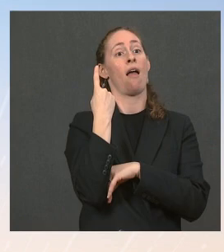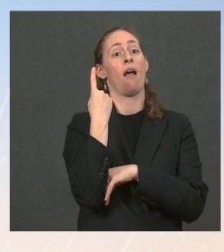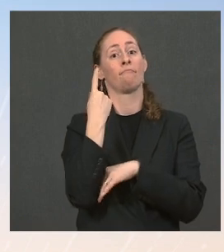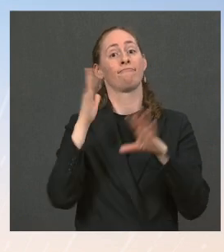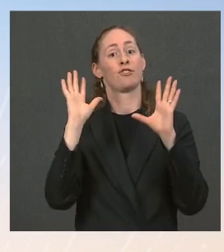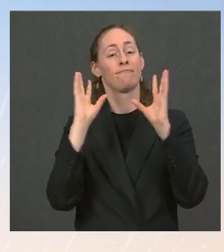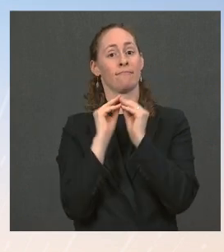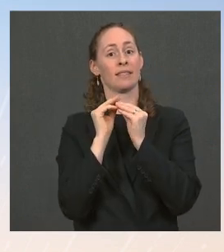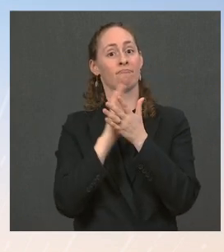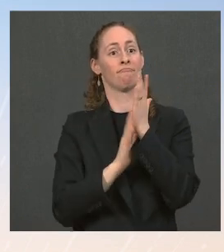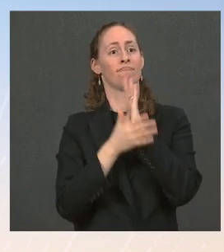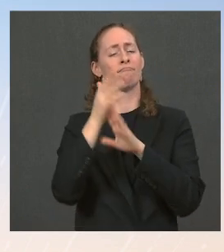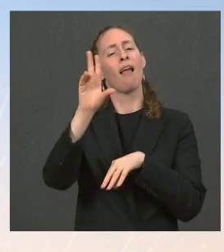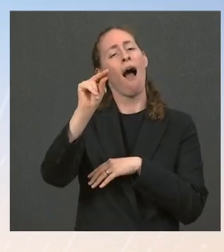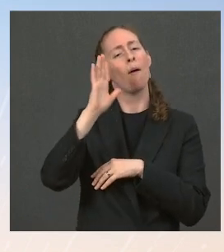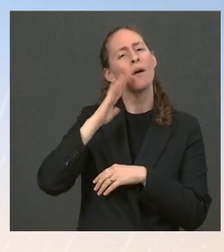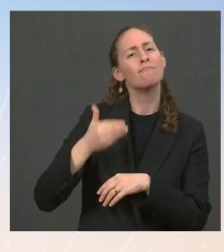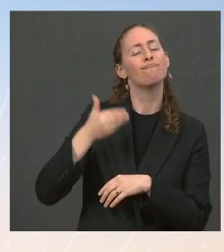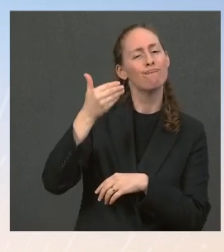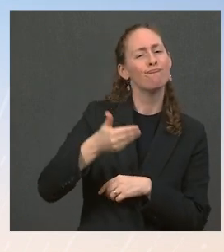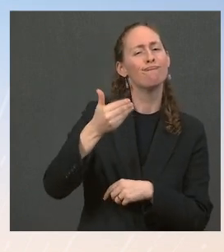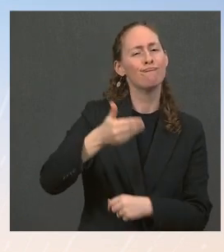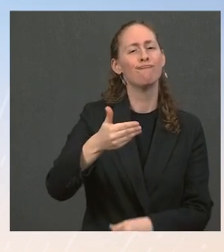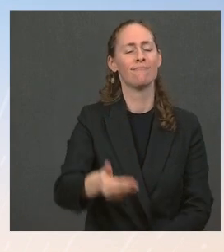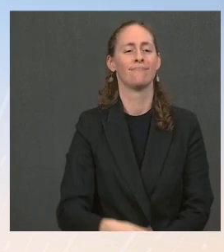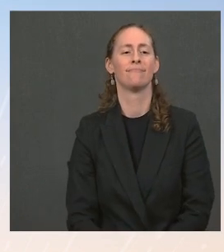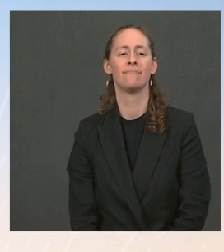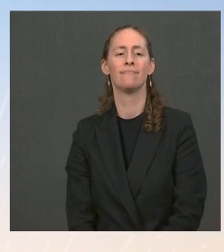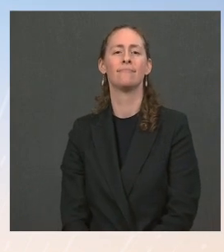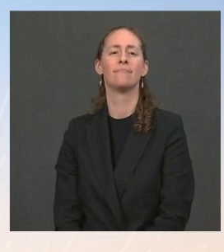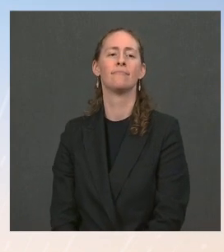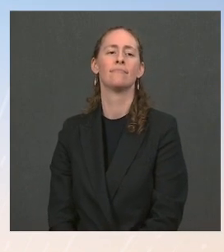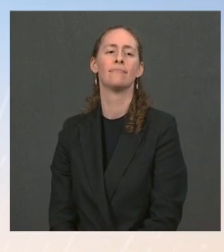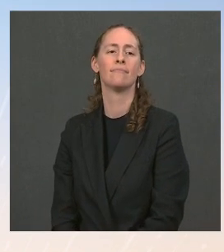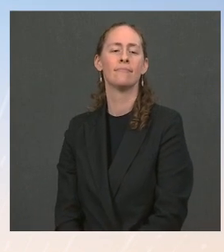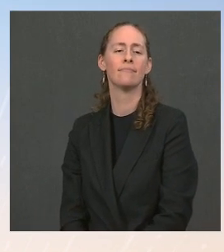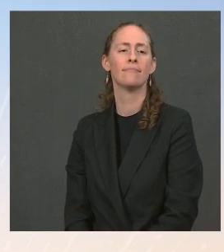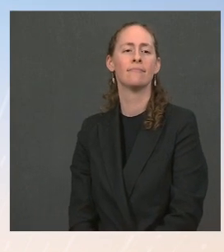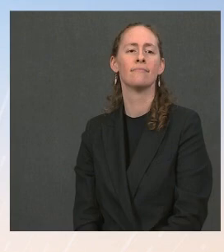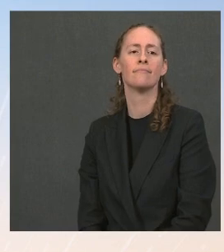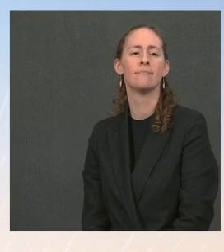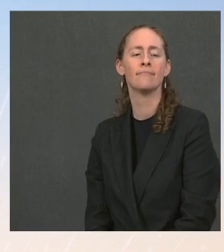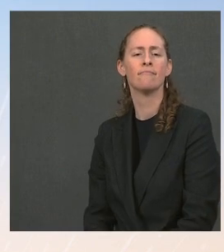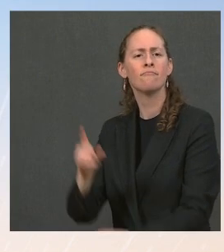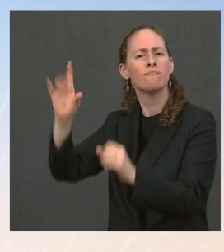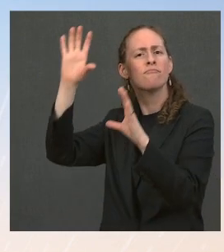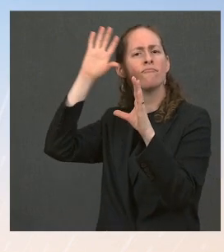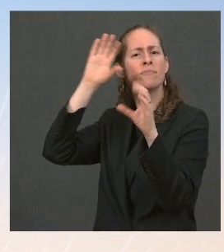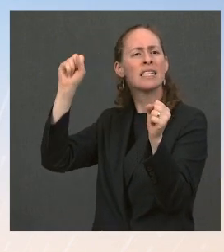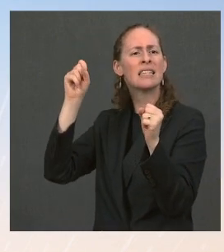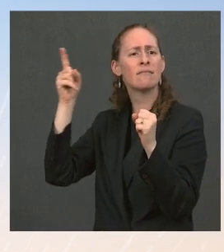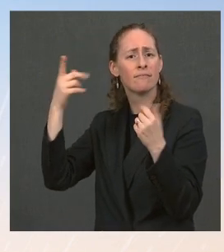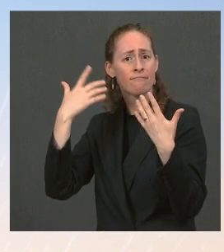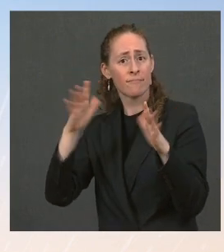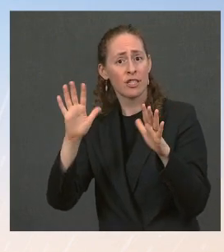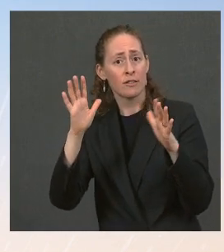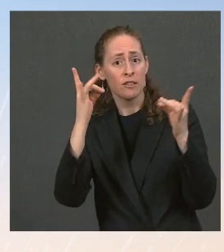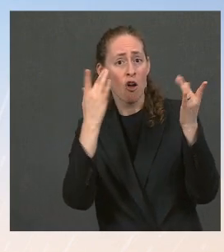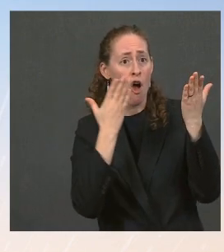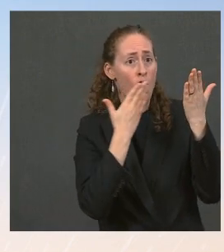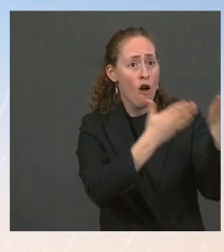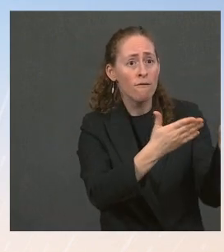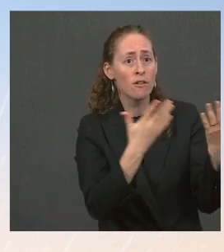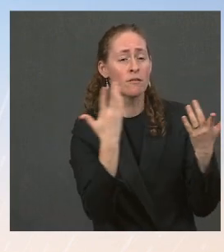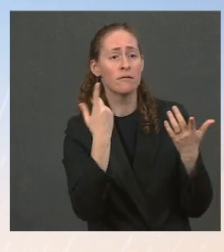Jen. I wanted to ask, just building on something here, did President Biden offer French President Macron anything, any